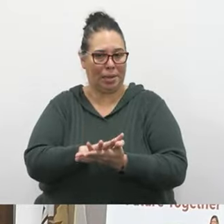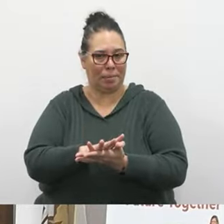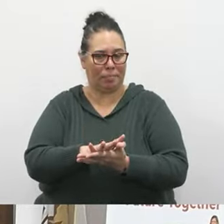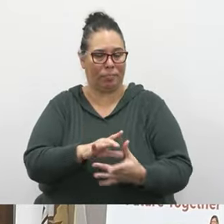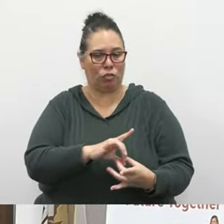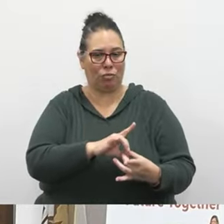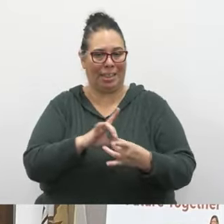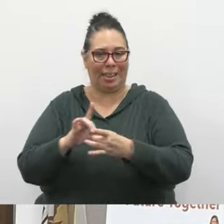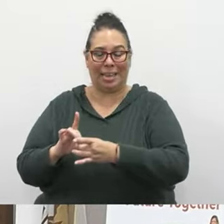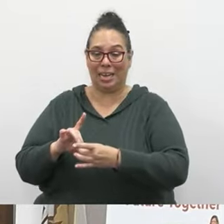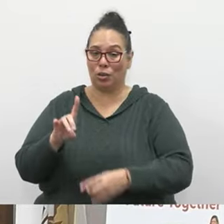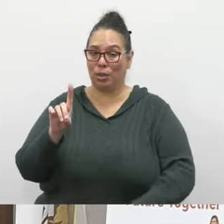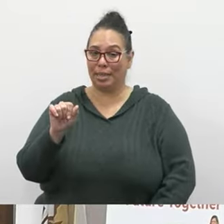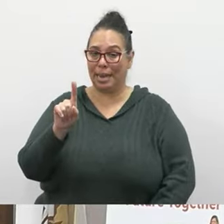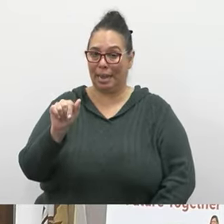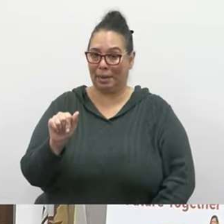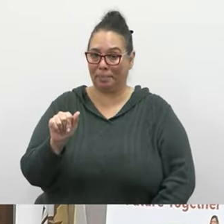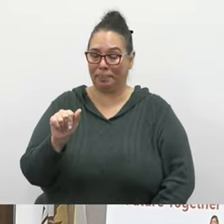to the data.